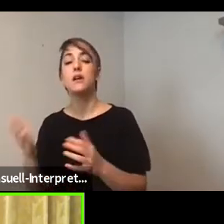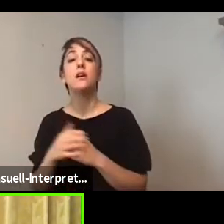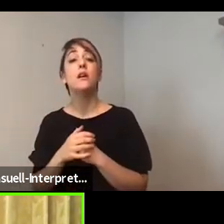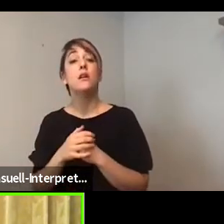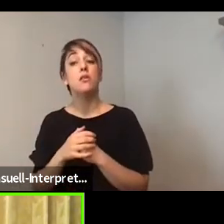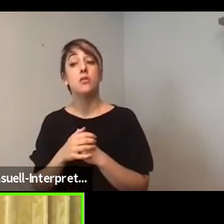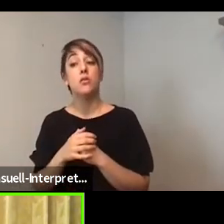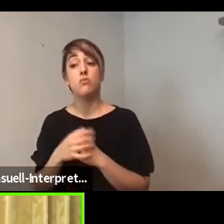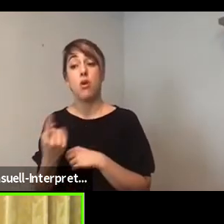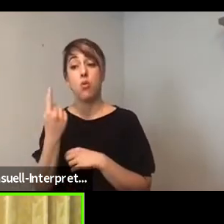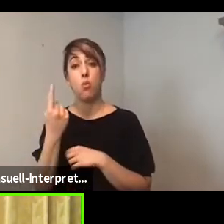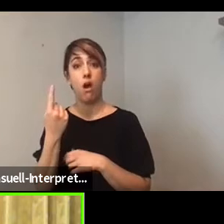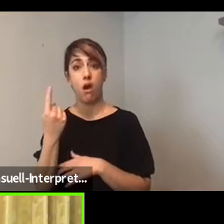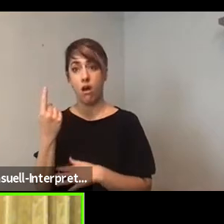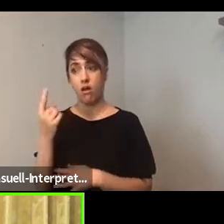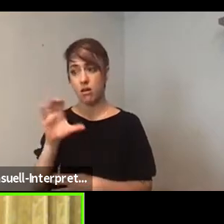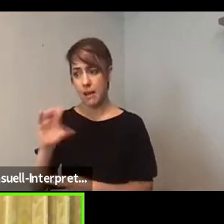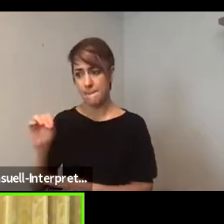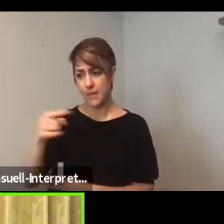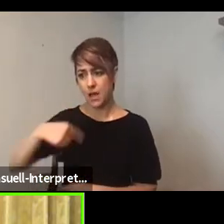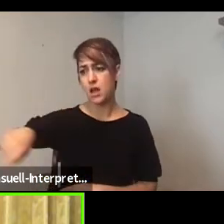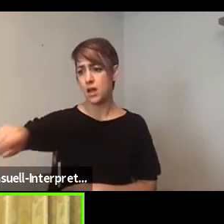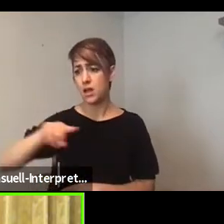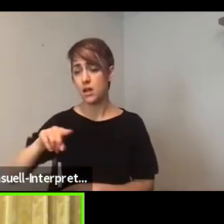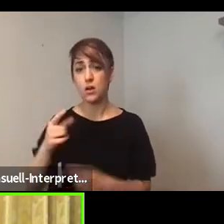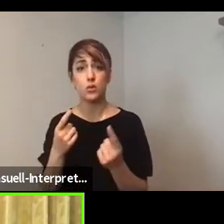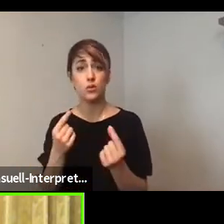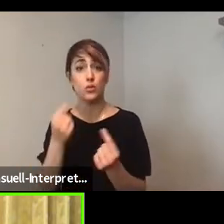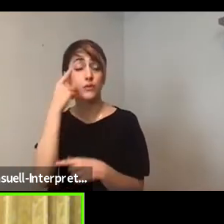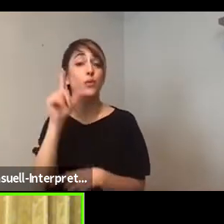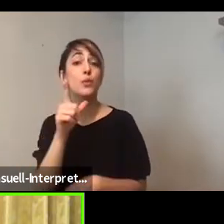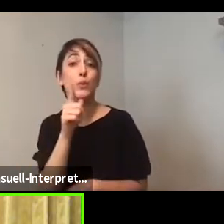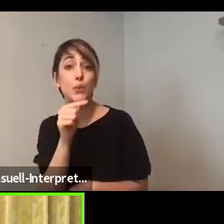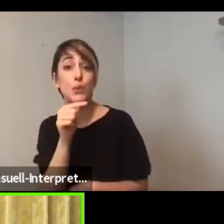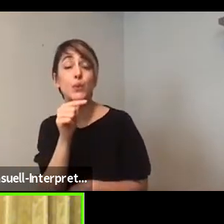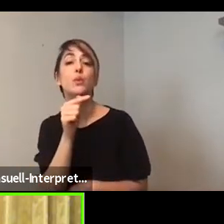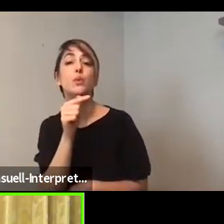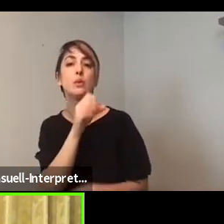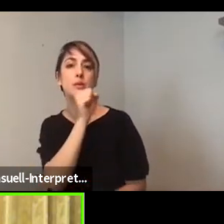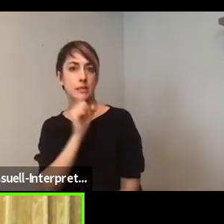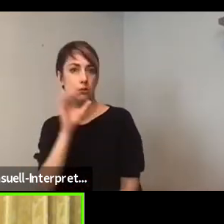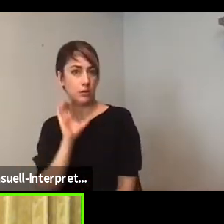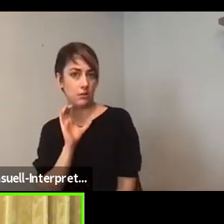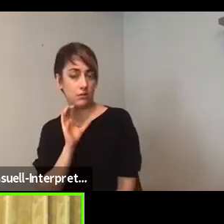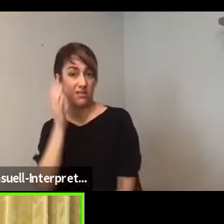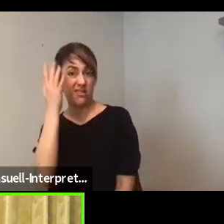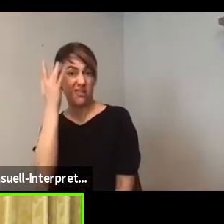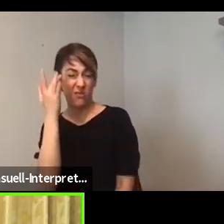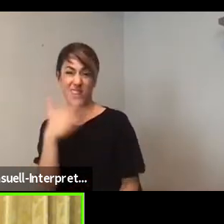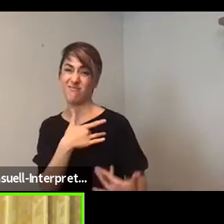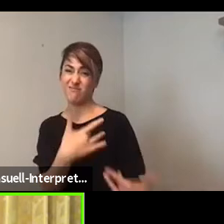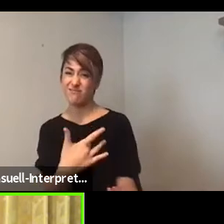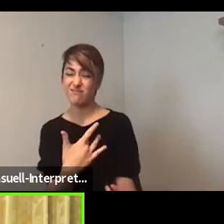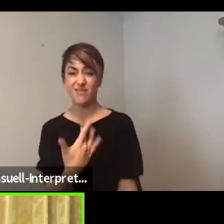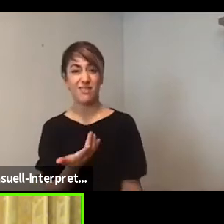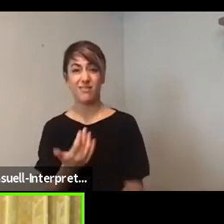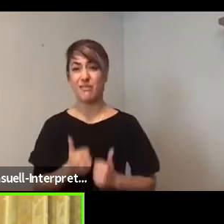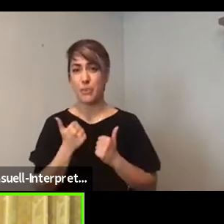elderly people who usually live by themselves, and it's very helpful for them